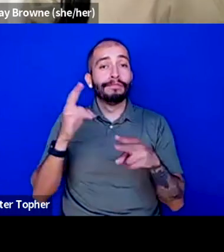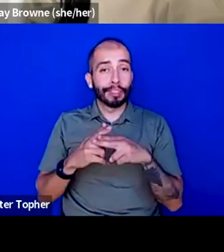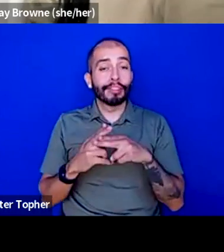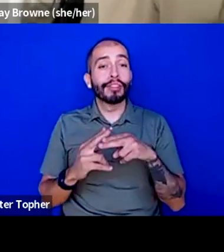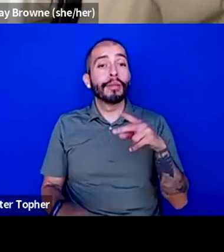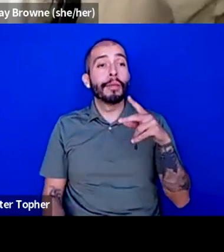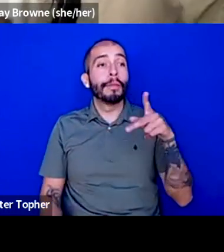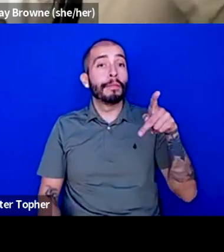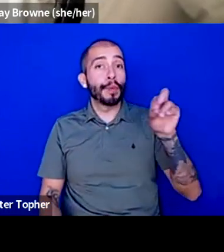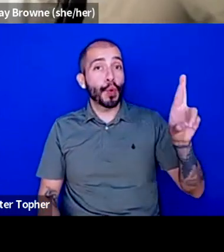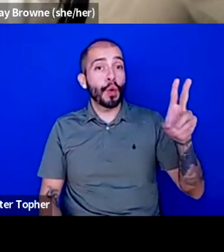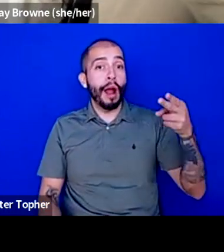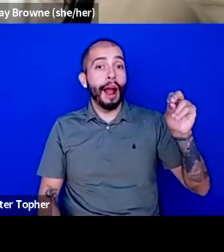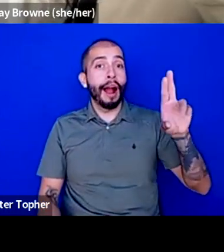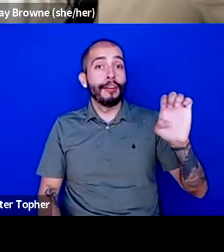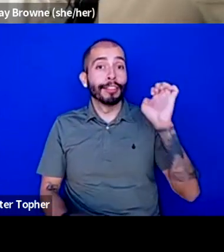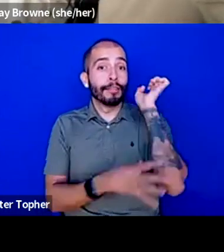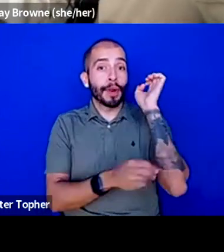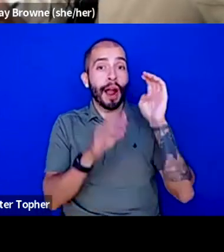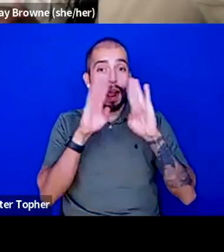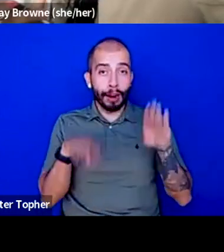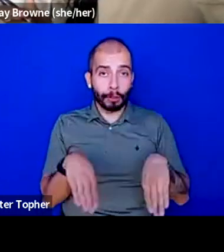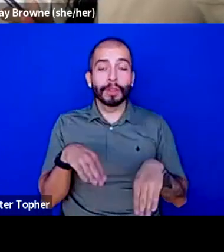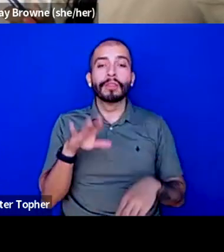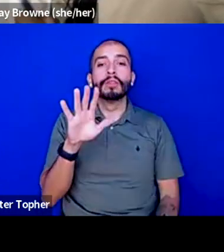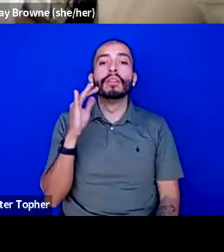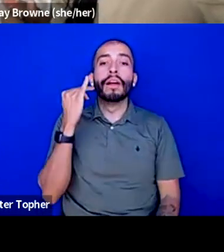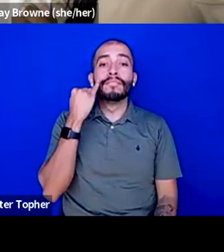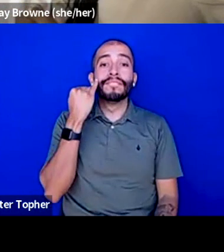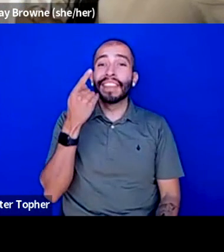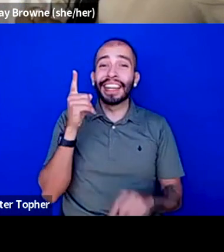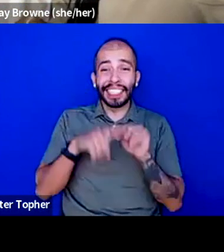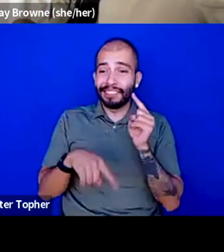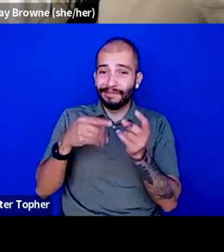then for the systems who are supposed to produce how we understand the individual.